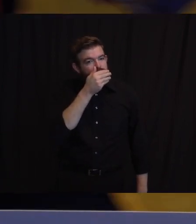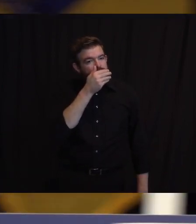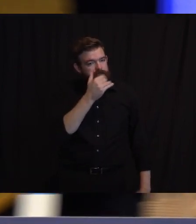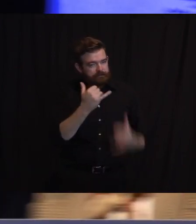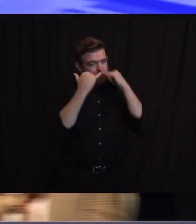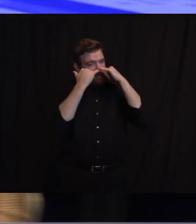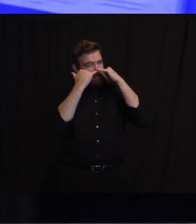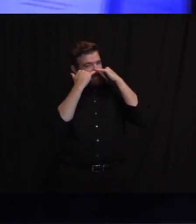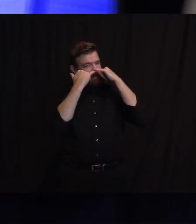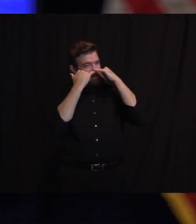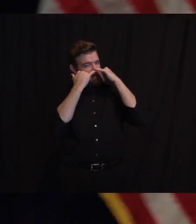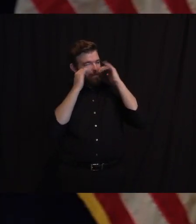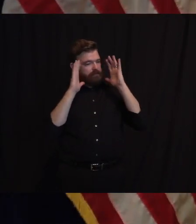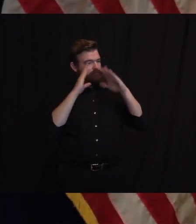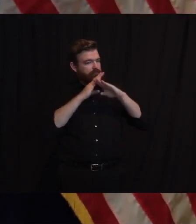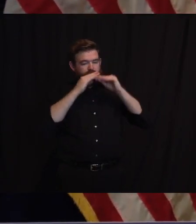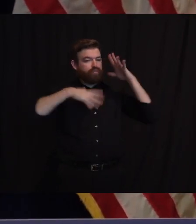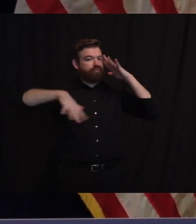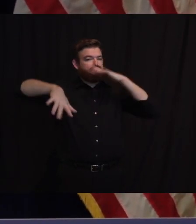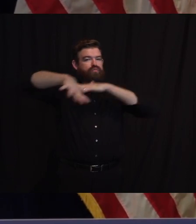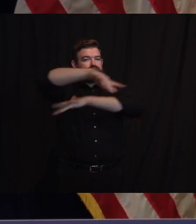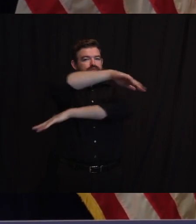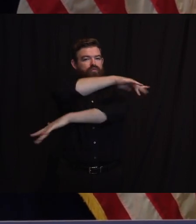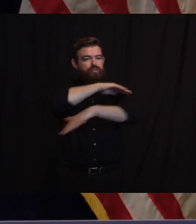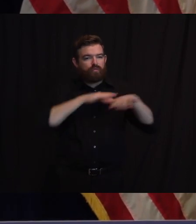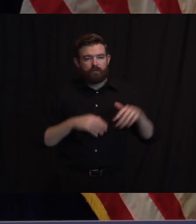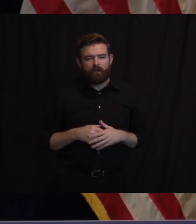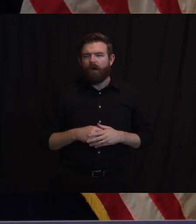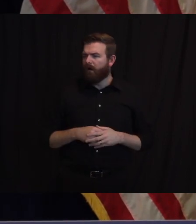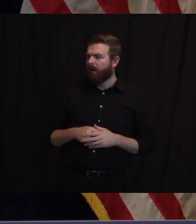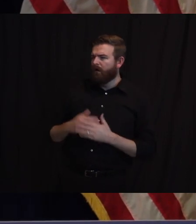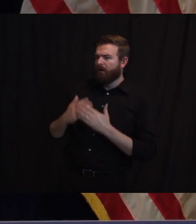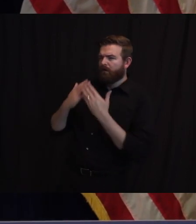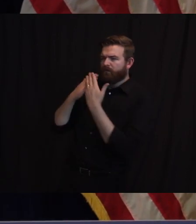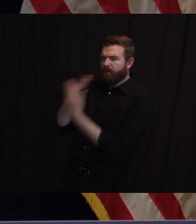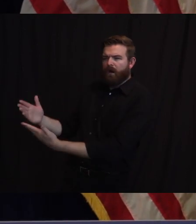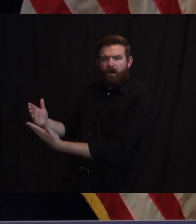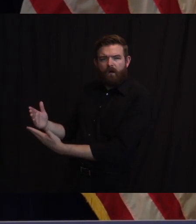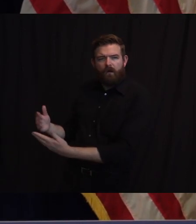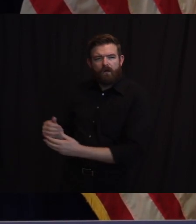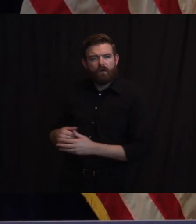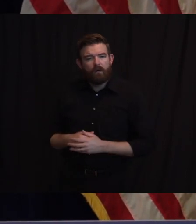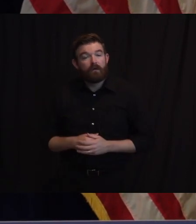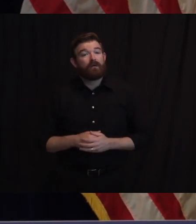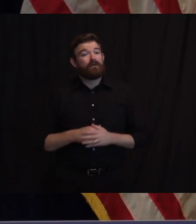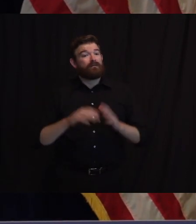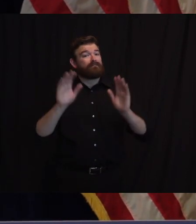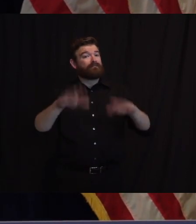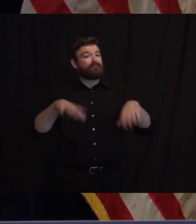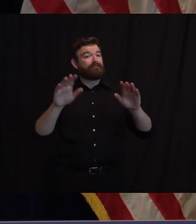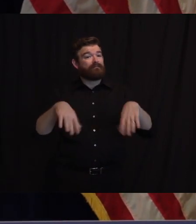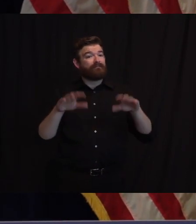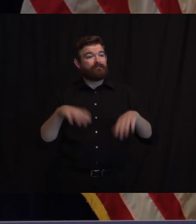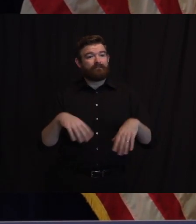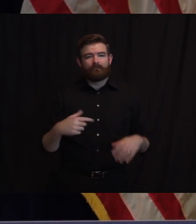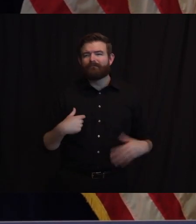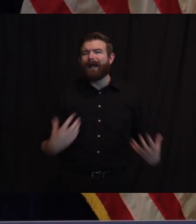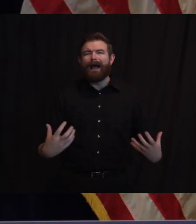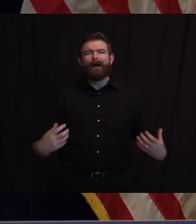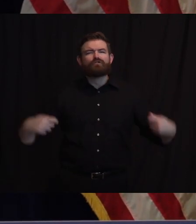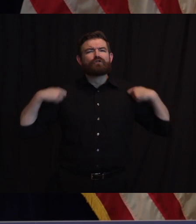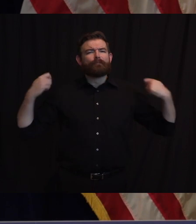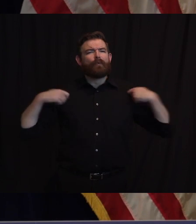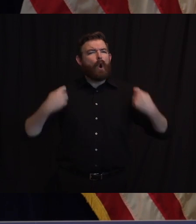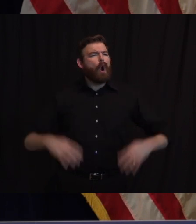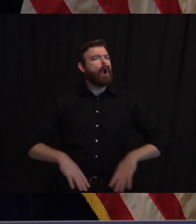Ed, well said. It's another reason, by the way, I want to get gyms opened as much as anybody in this state, if not this planet. But there's a